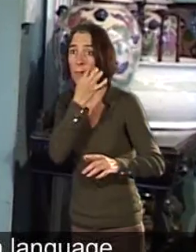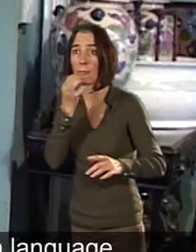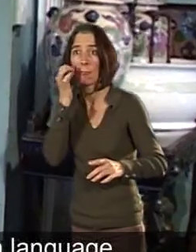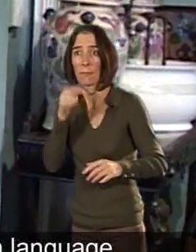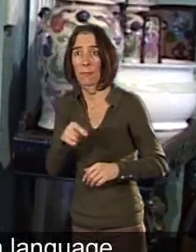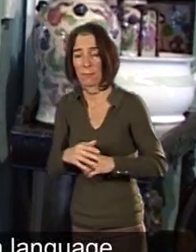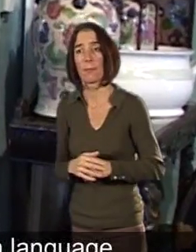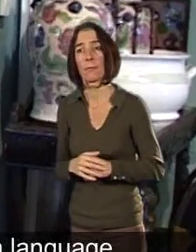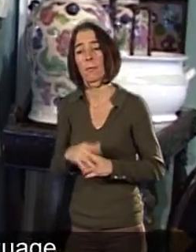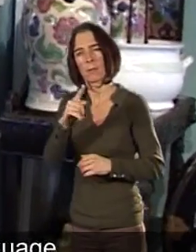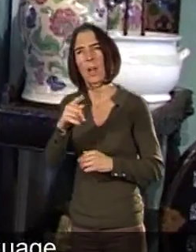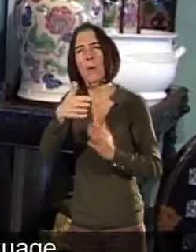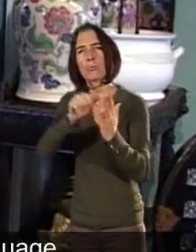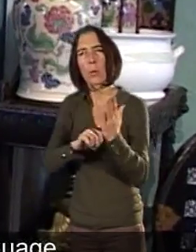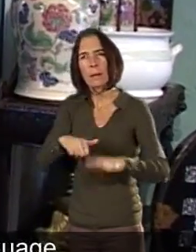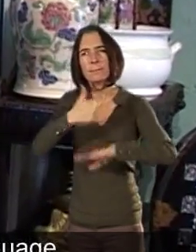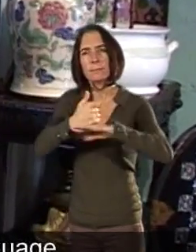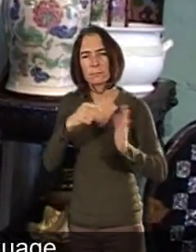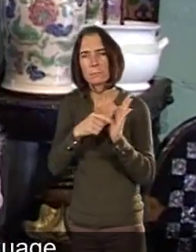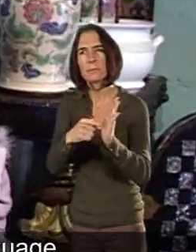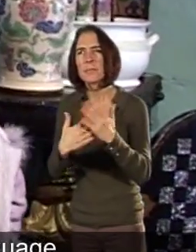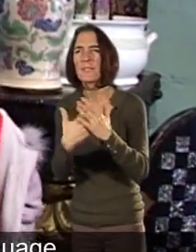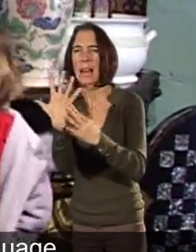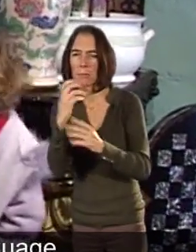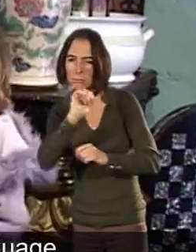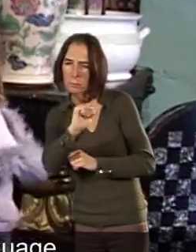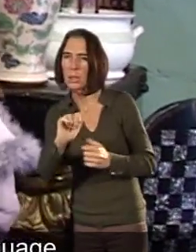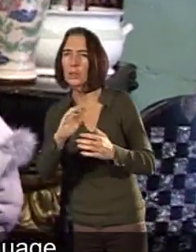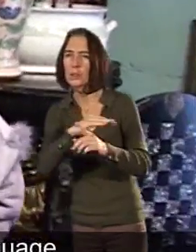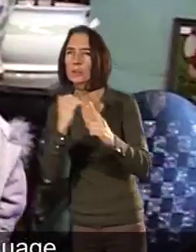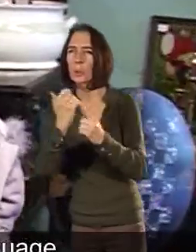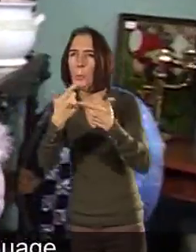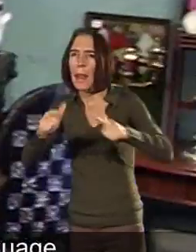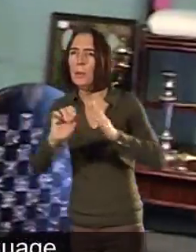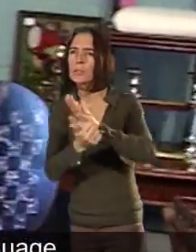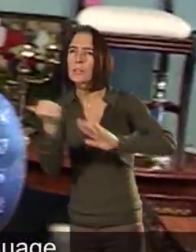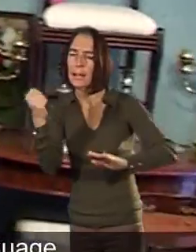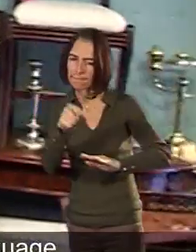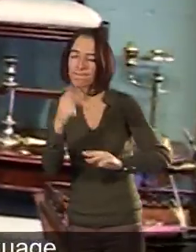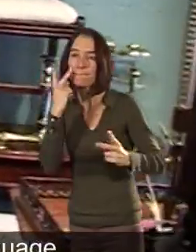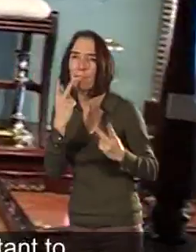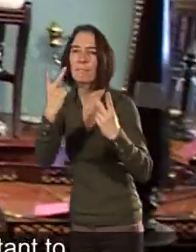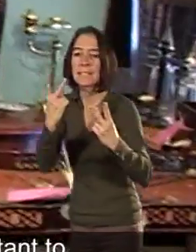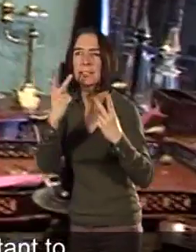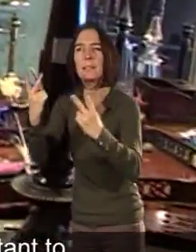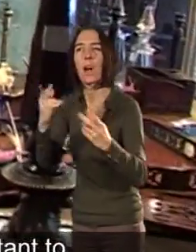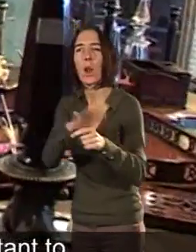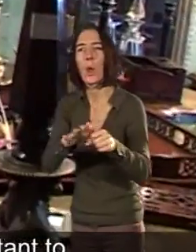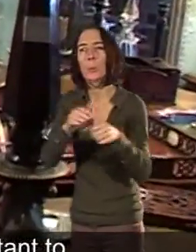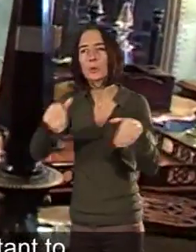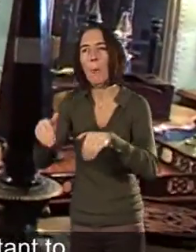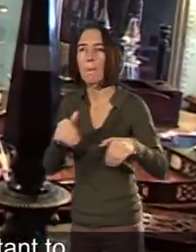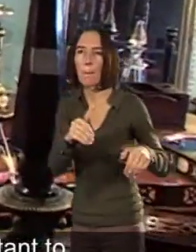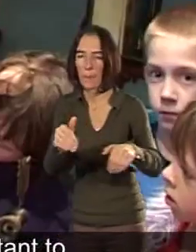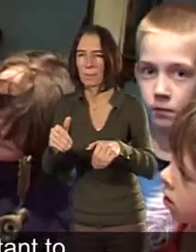One of a programme of strategies to develop Katie's and other pupils' social language skills are these visits to the local shops. The